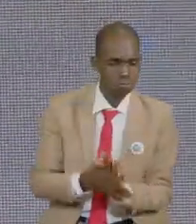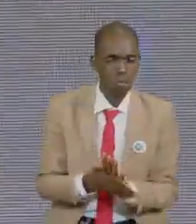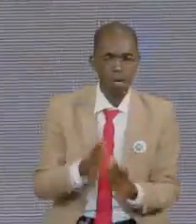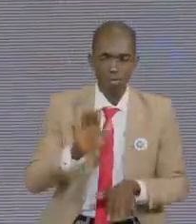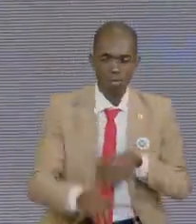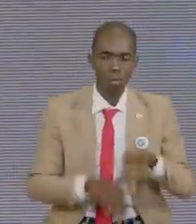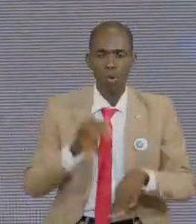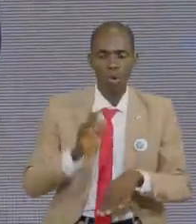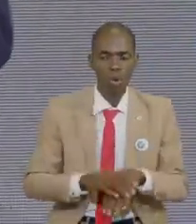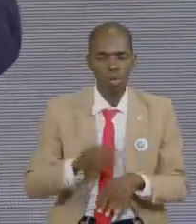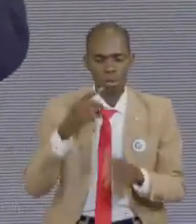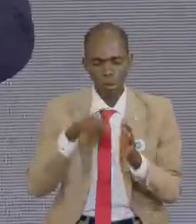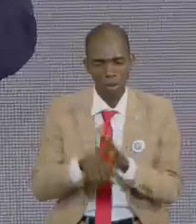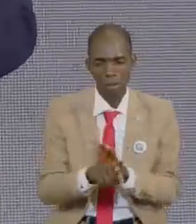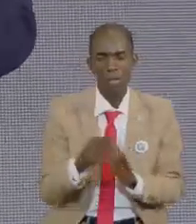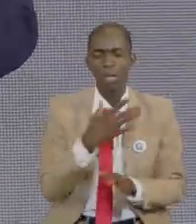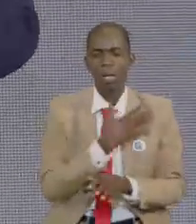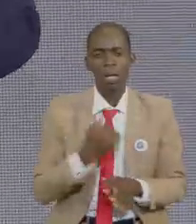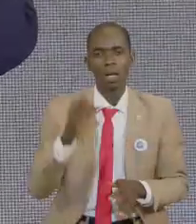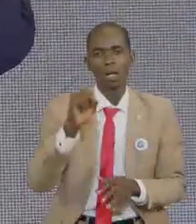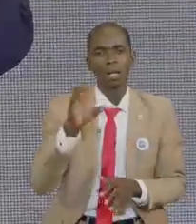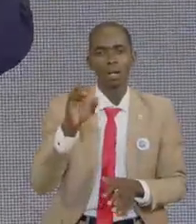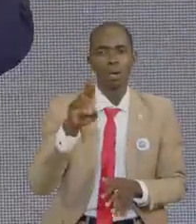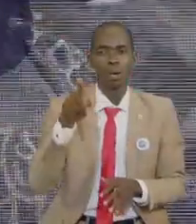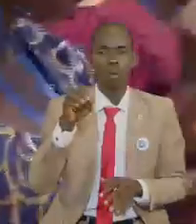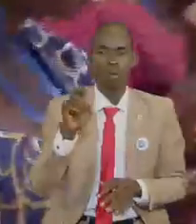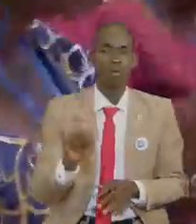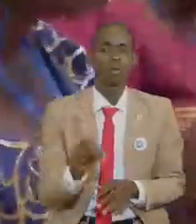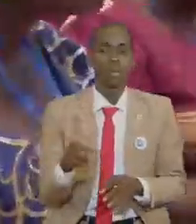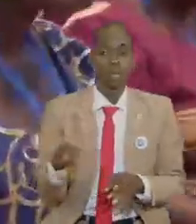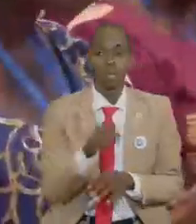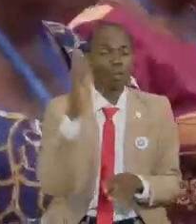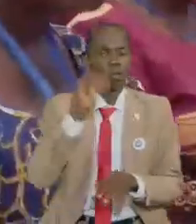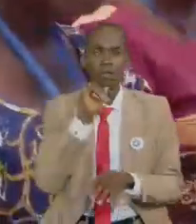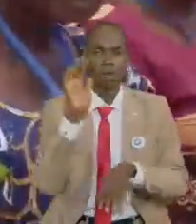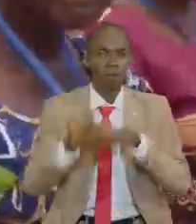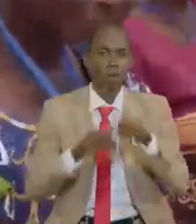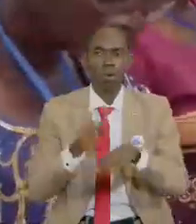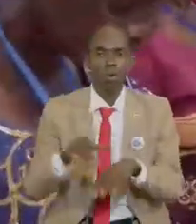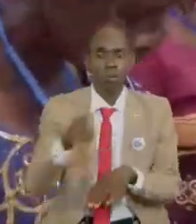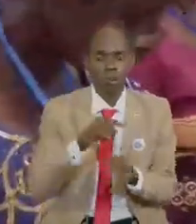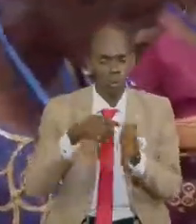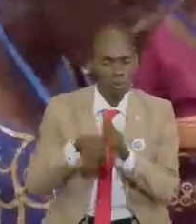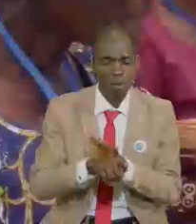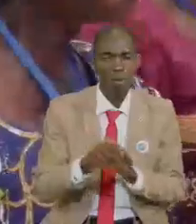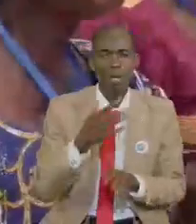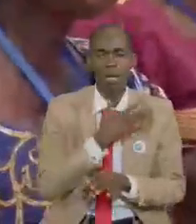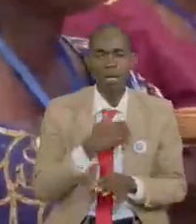scorpions. They will not walk over you. Serpents, scorpions will not crawl over